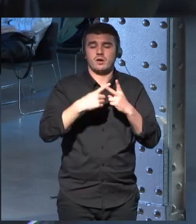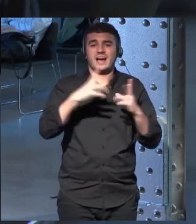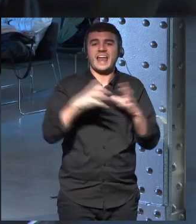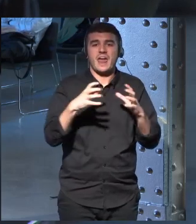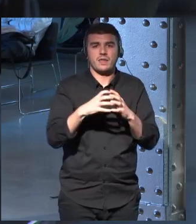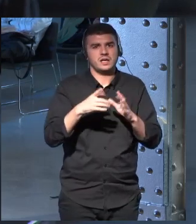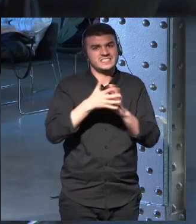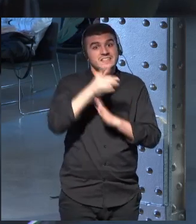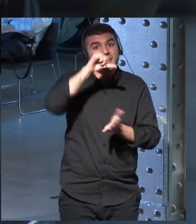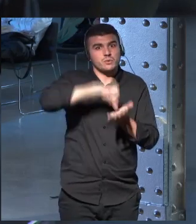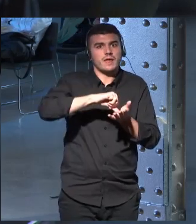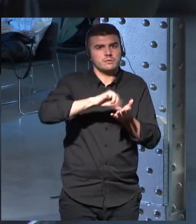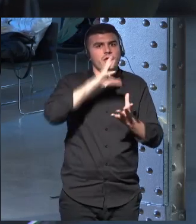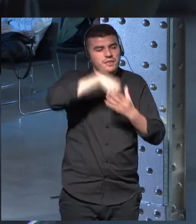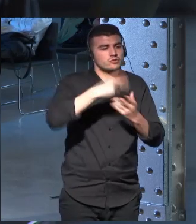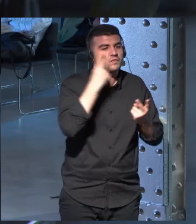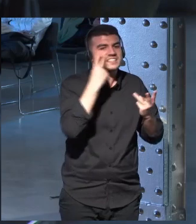Shall we proceed?